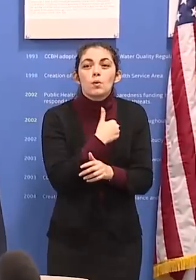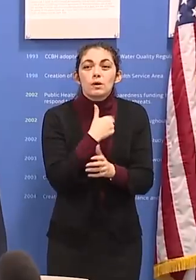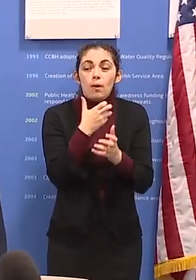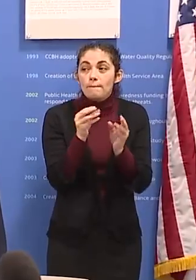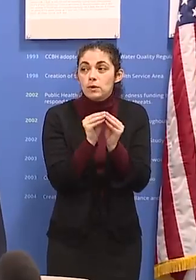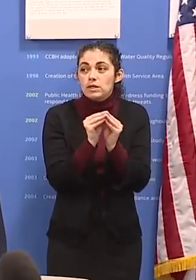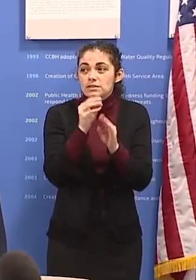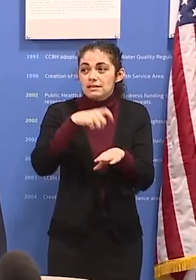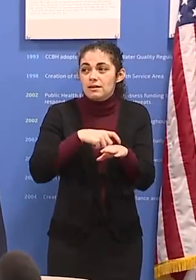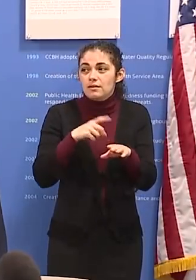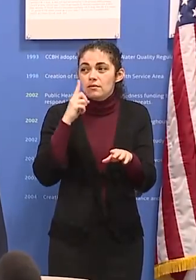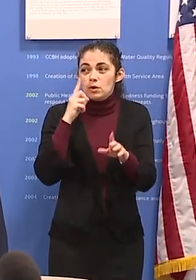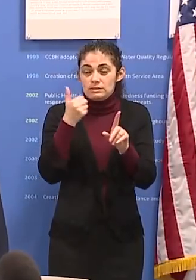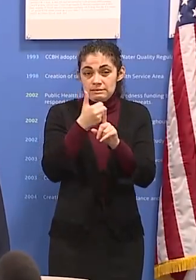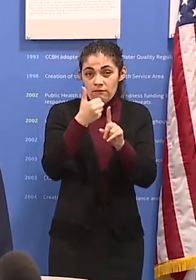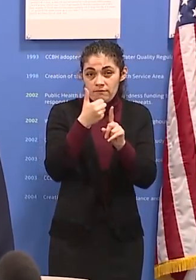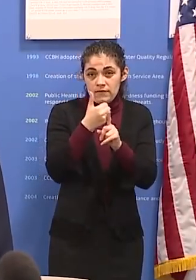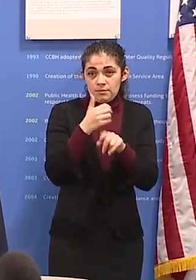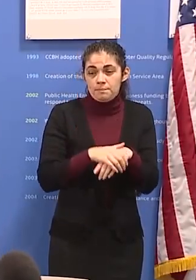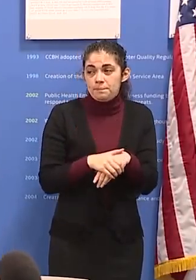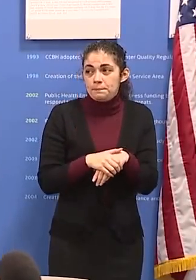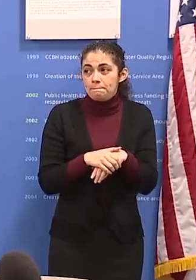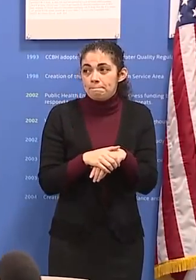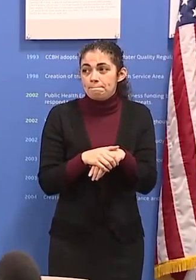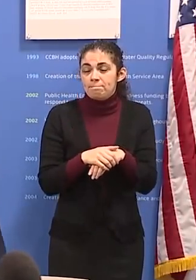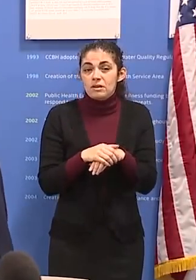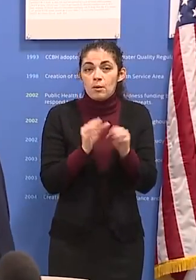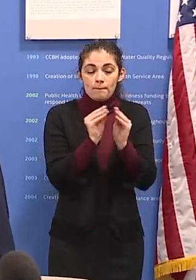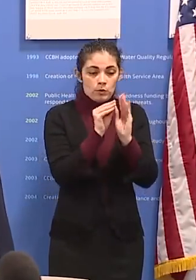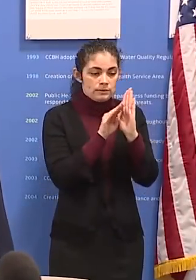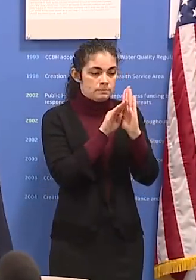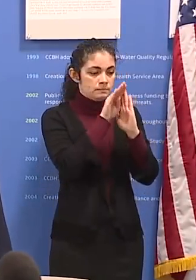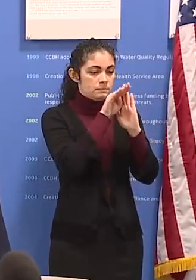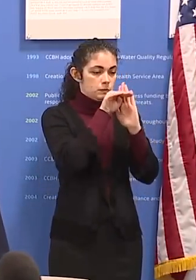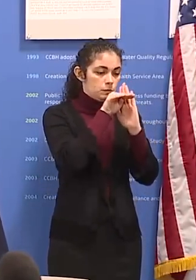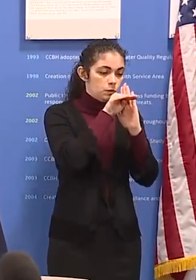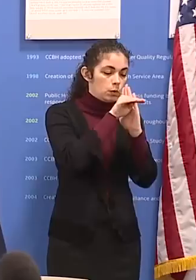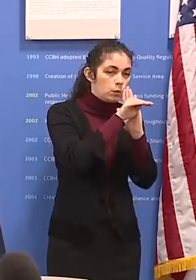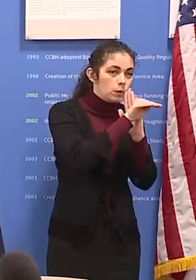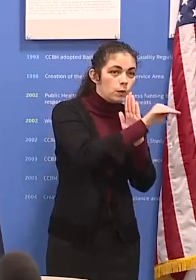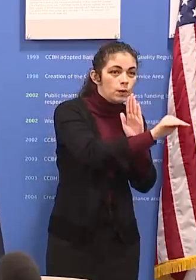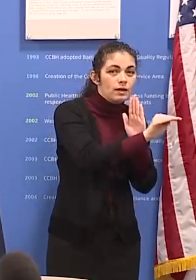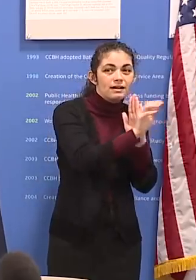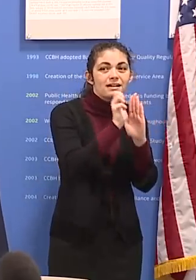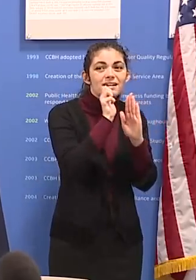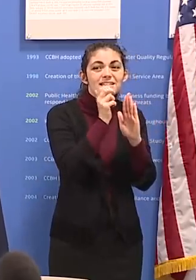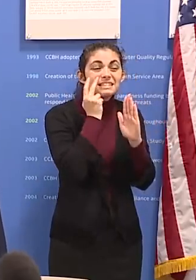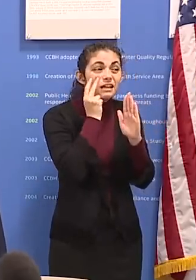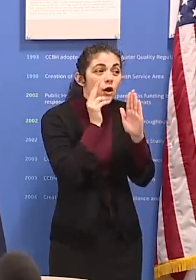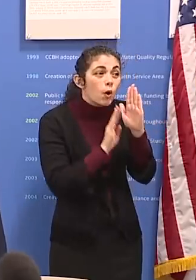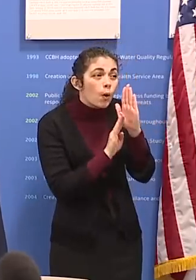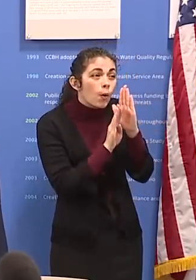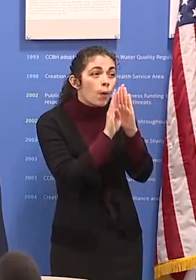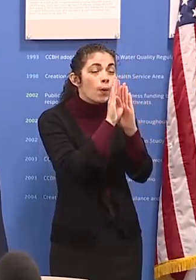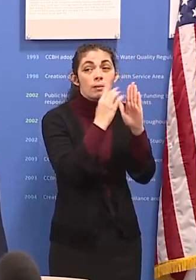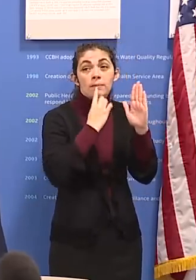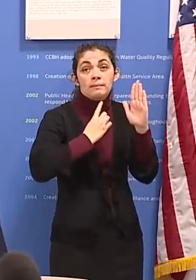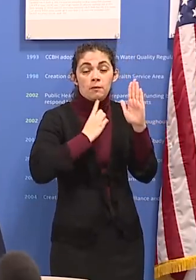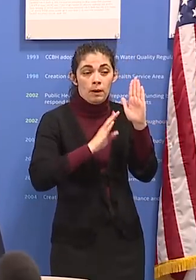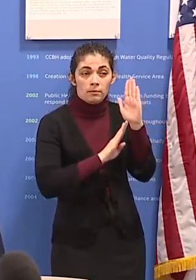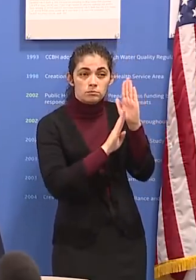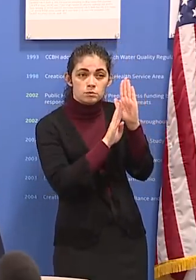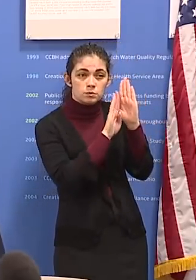some time. We're trying to buy ourselves some time. Flattening the curve means that we're not seeing this huge increase, the big red